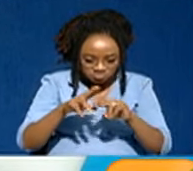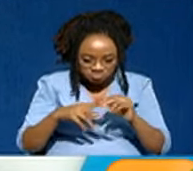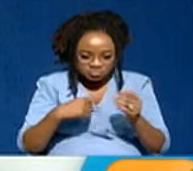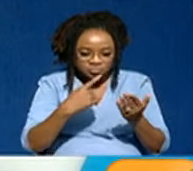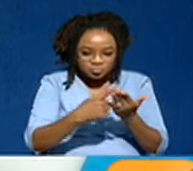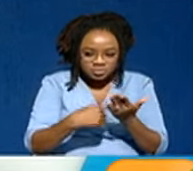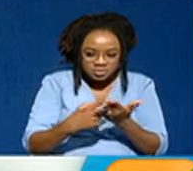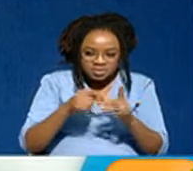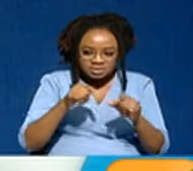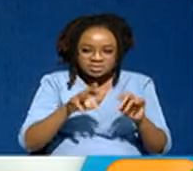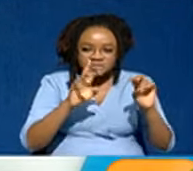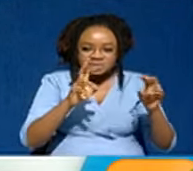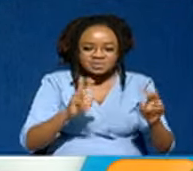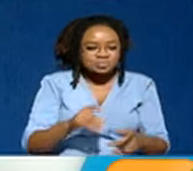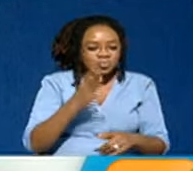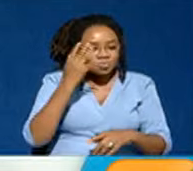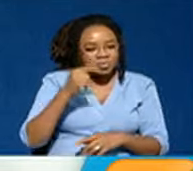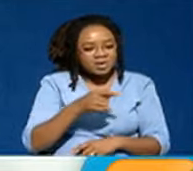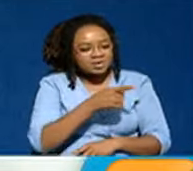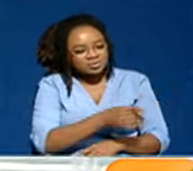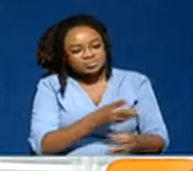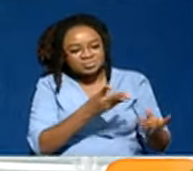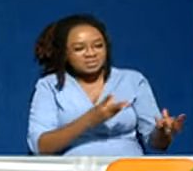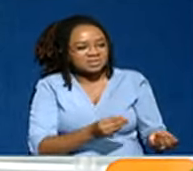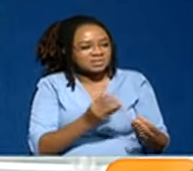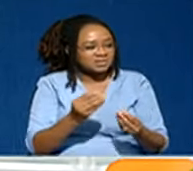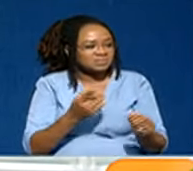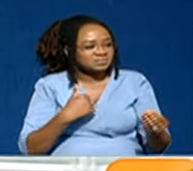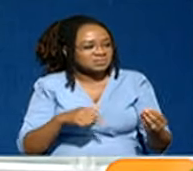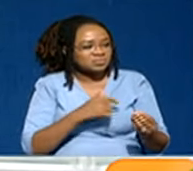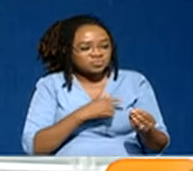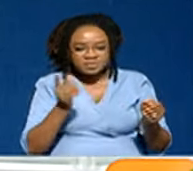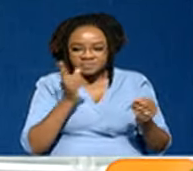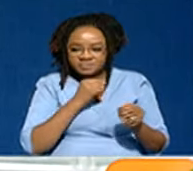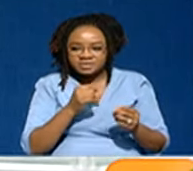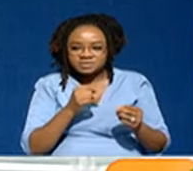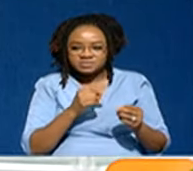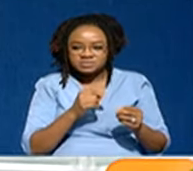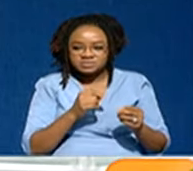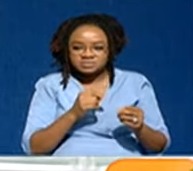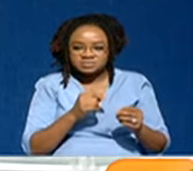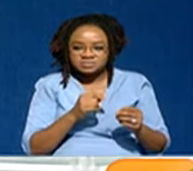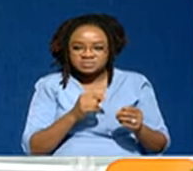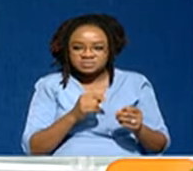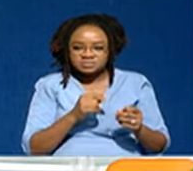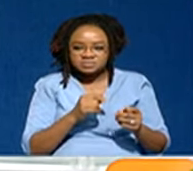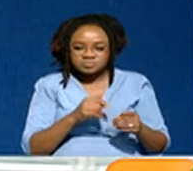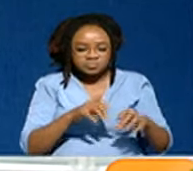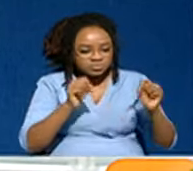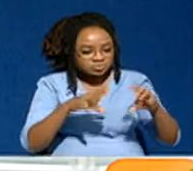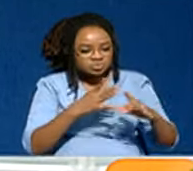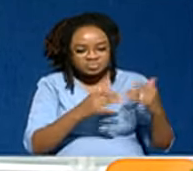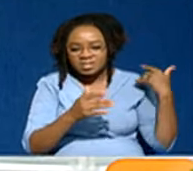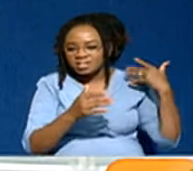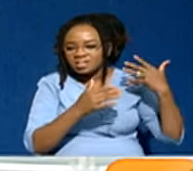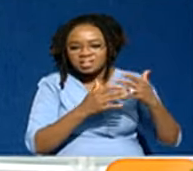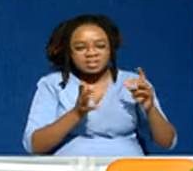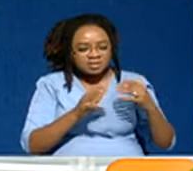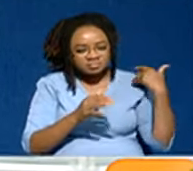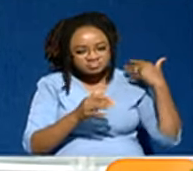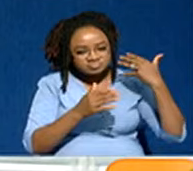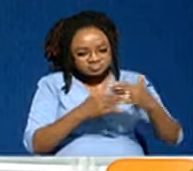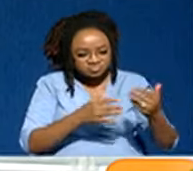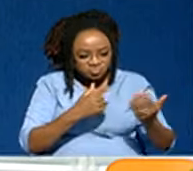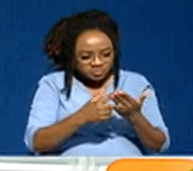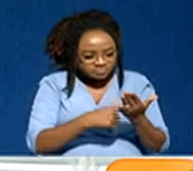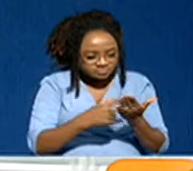discuss these things. In fact, yours is very easy. We have come a very long way. Let us not drop it at this point. Let us go work on